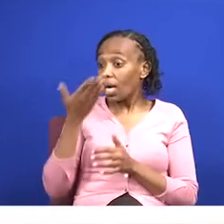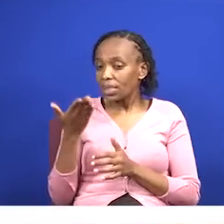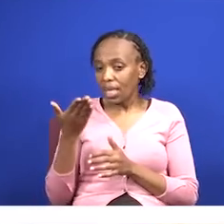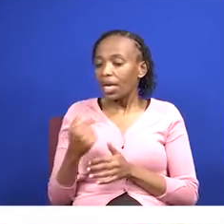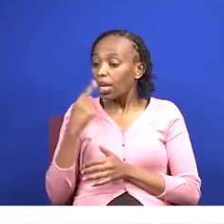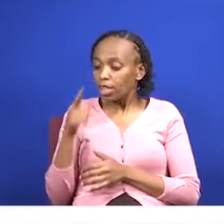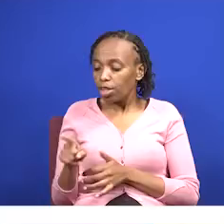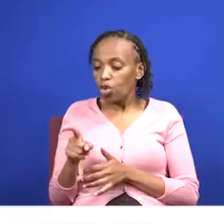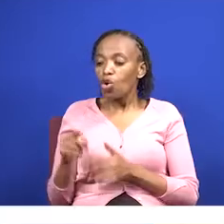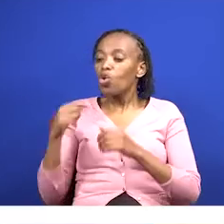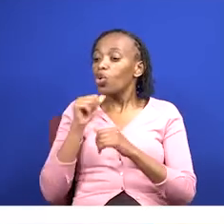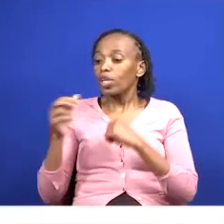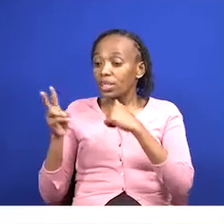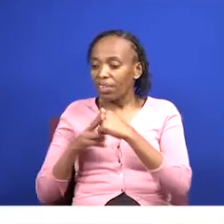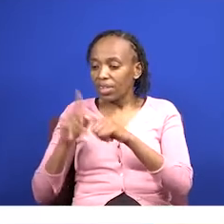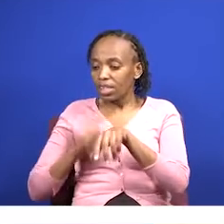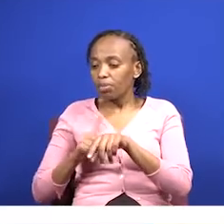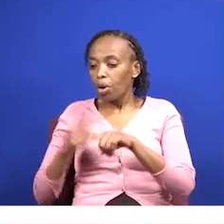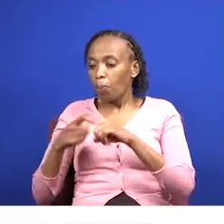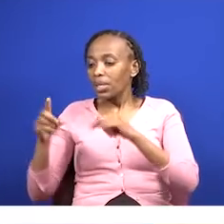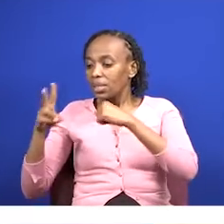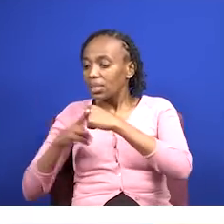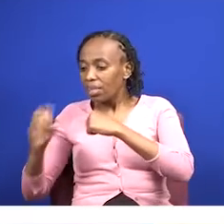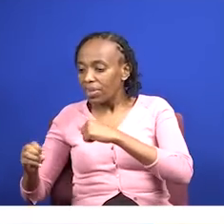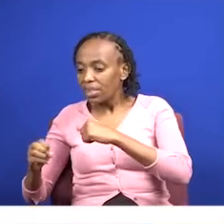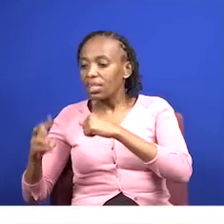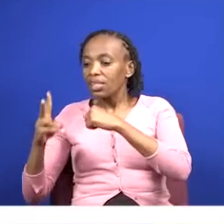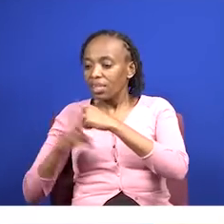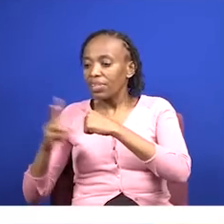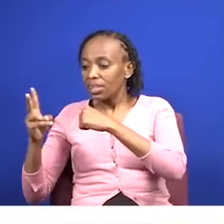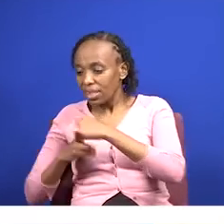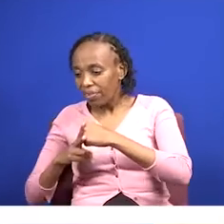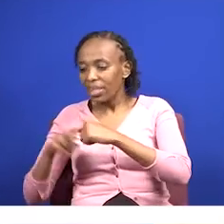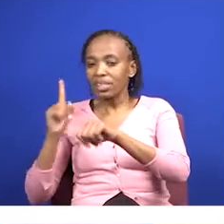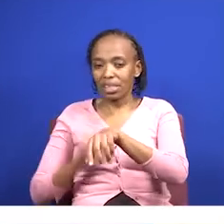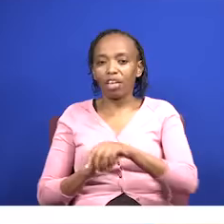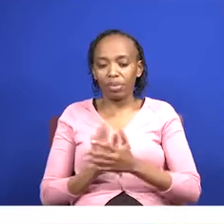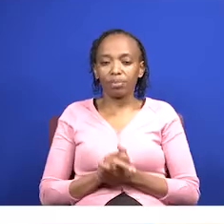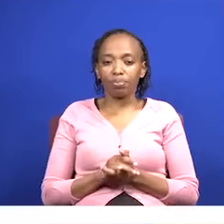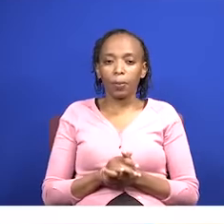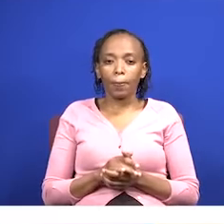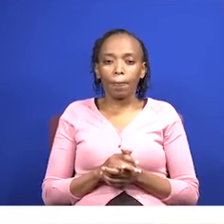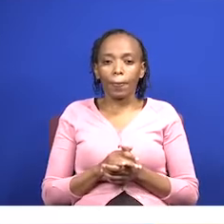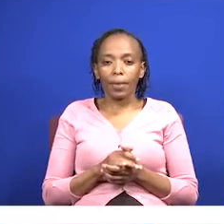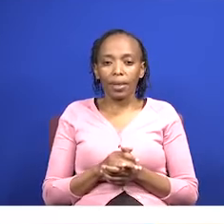Jesus answered, "I tell you, not seven times, but 77 times.